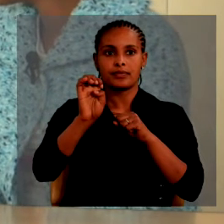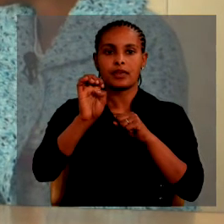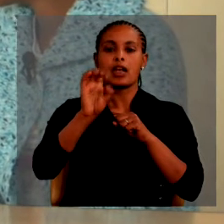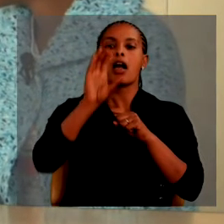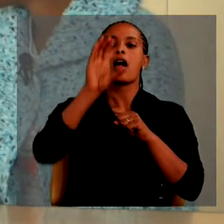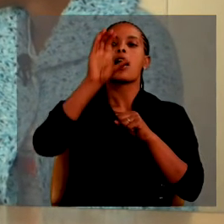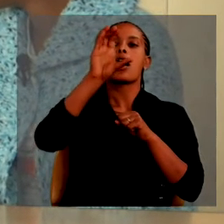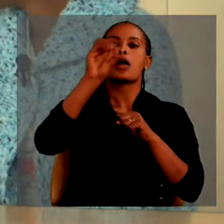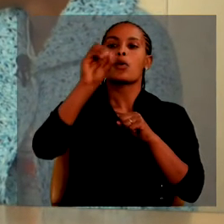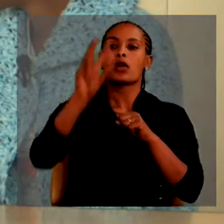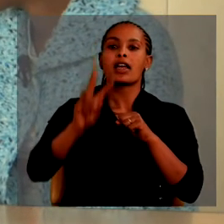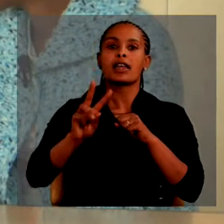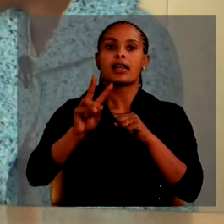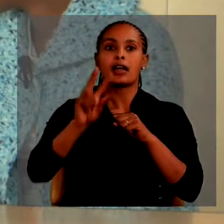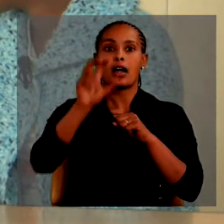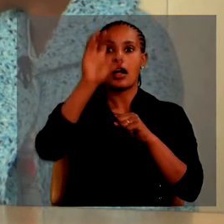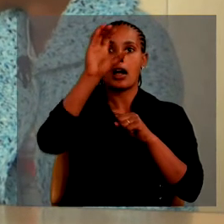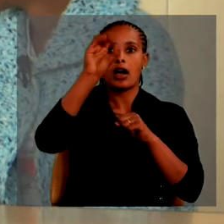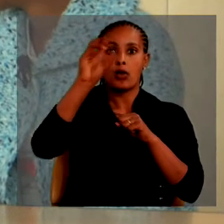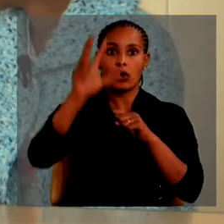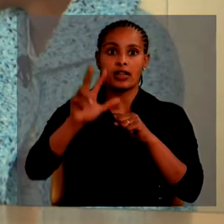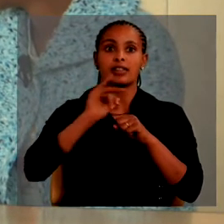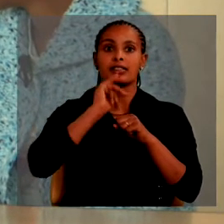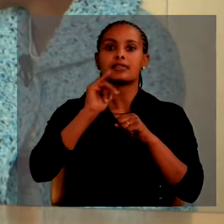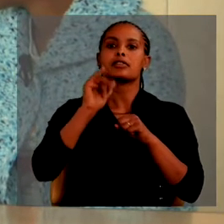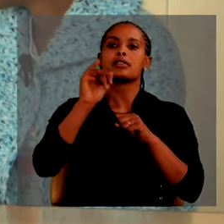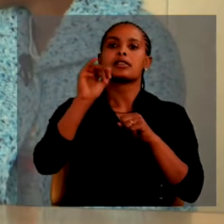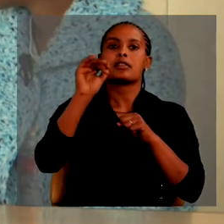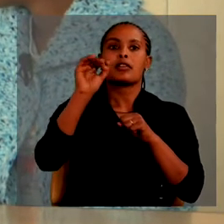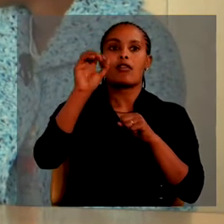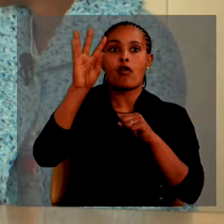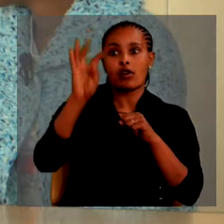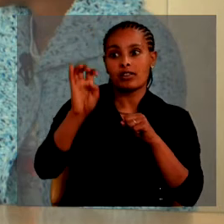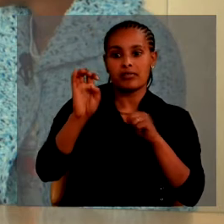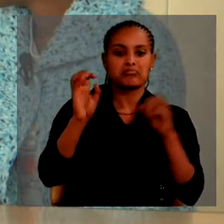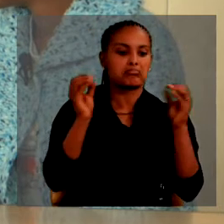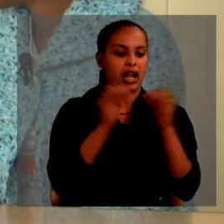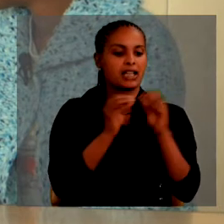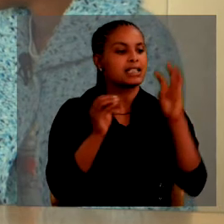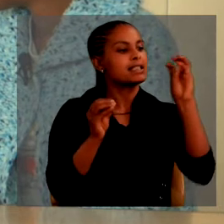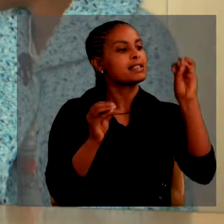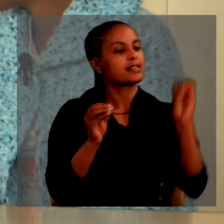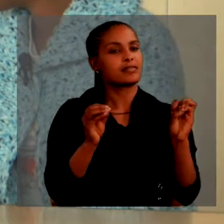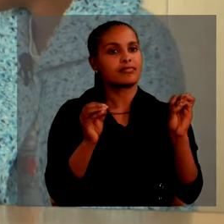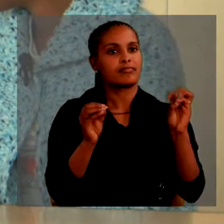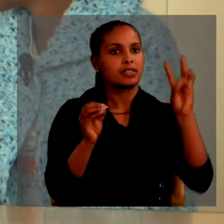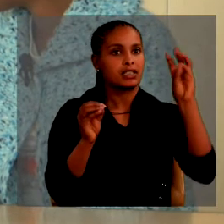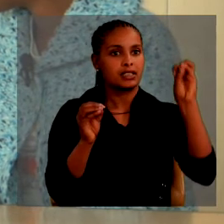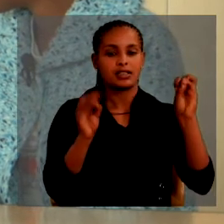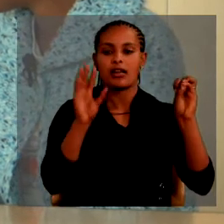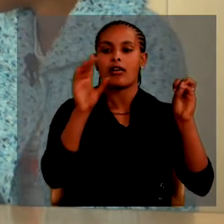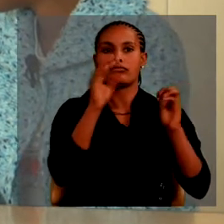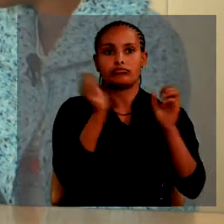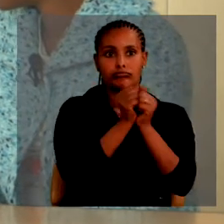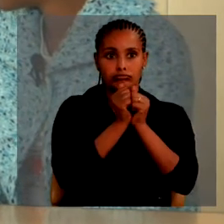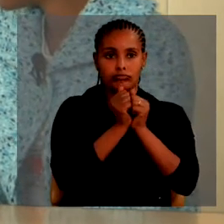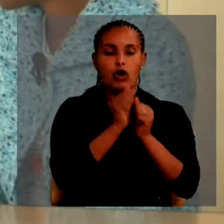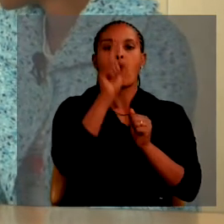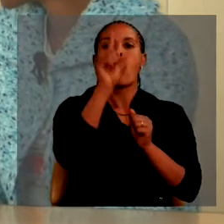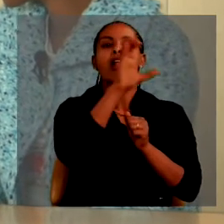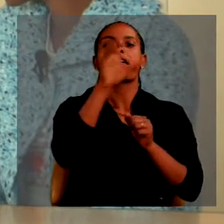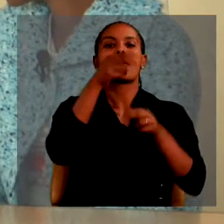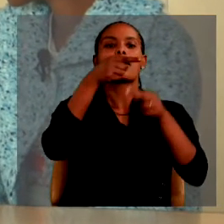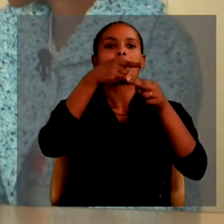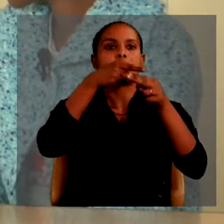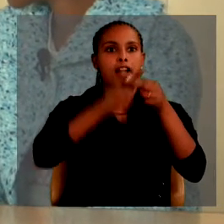Calcium 2 is 80. Carbonate is 12, 60 and 40 is? 60 and 40, 100. 100